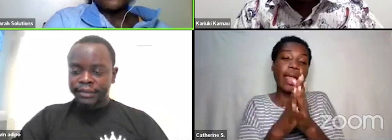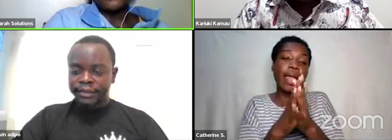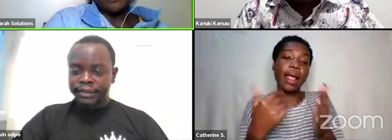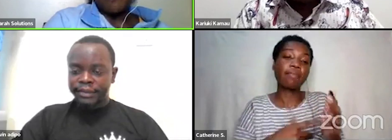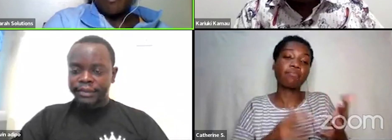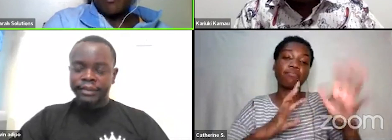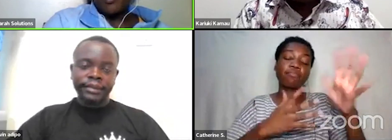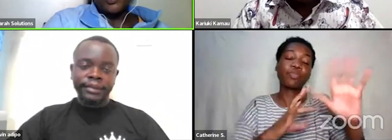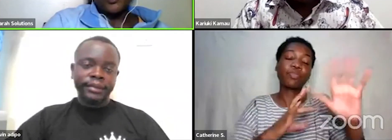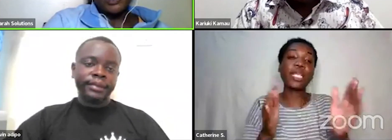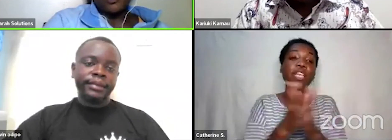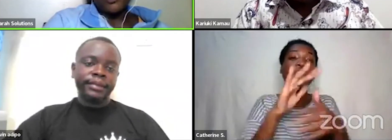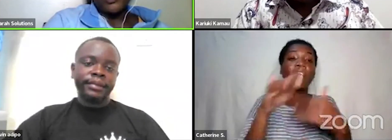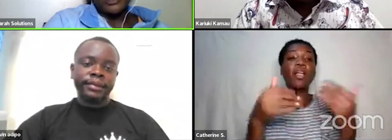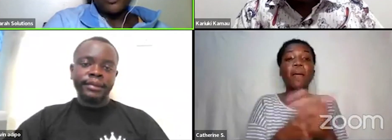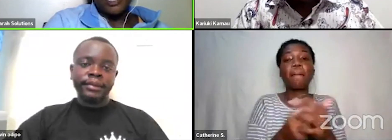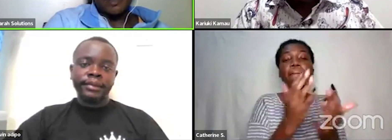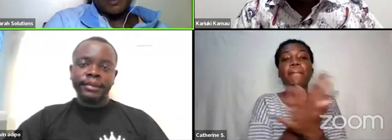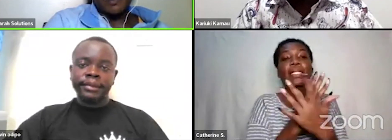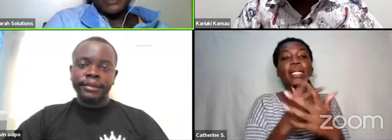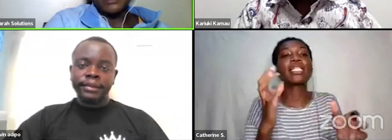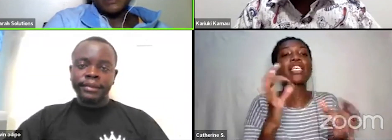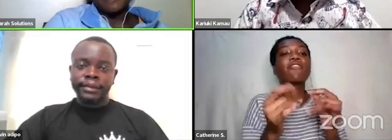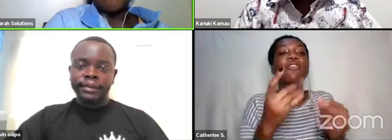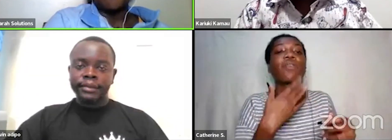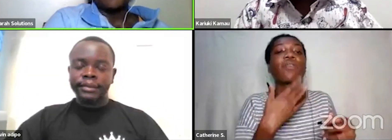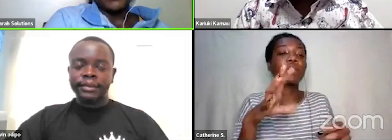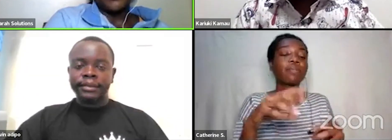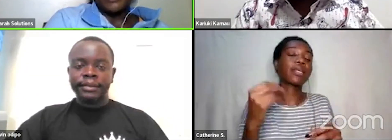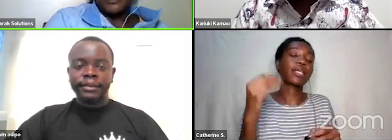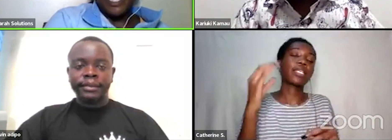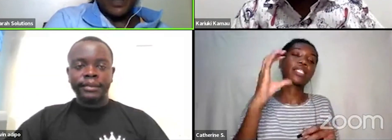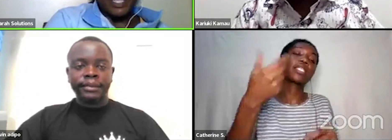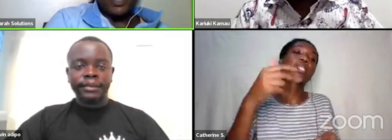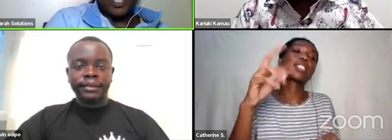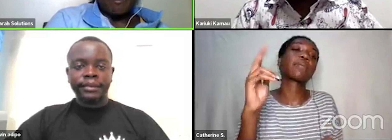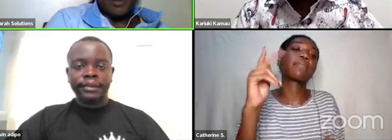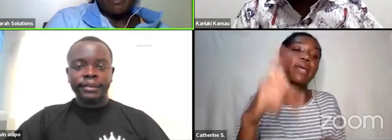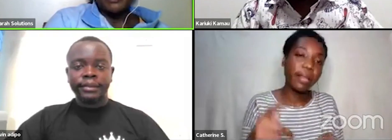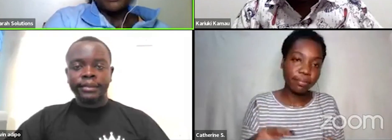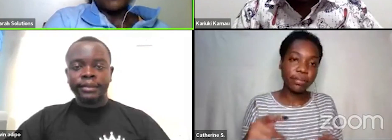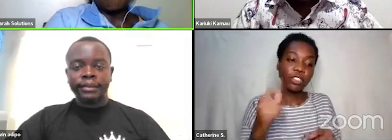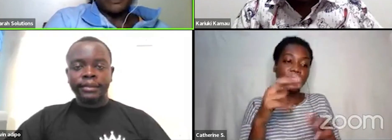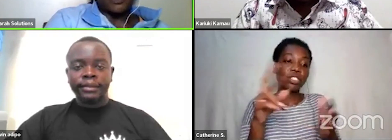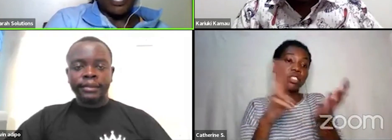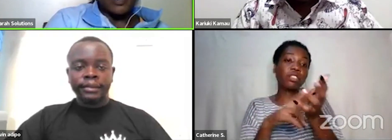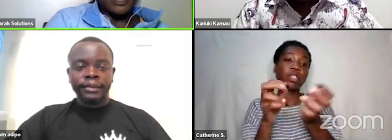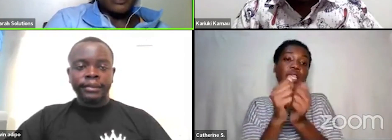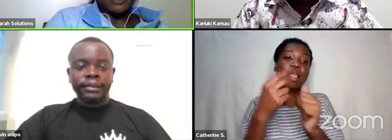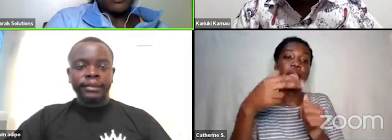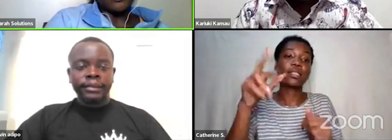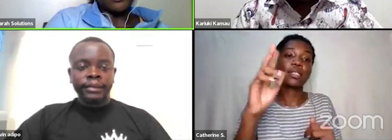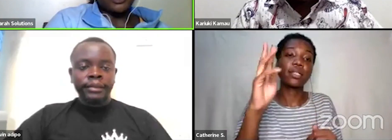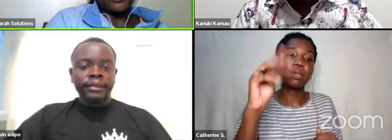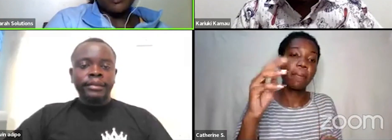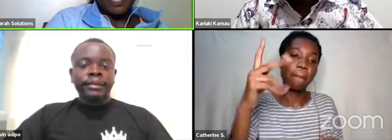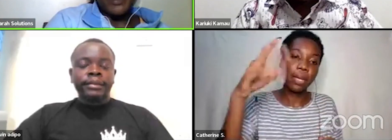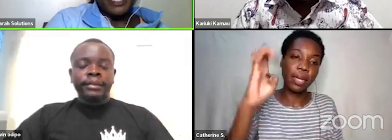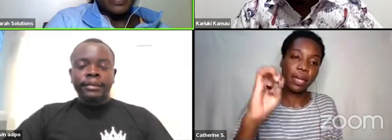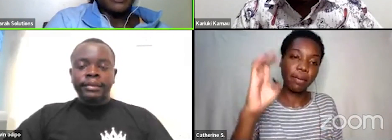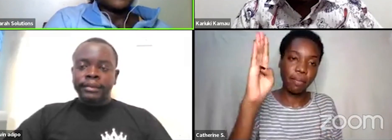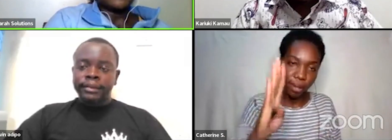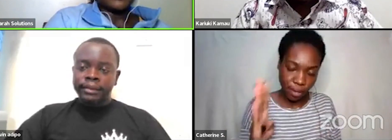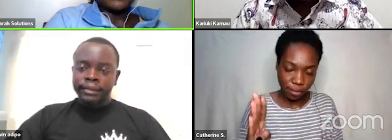partners, HRMPEB, if you wish to take on your CHRP, please register with HRMPEB. We have Balcon Housing, Stallion